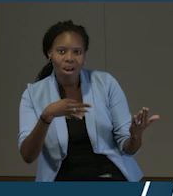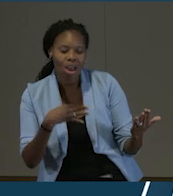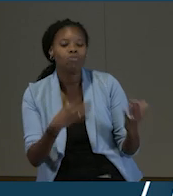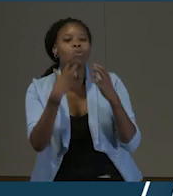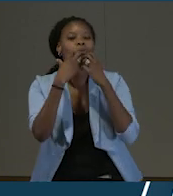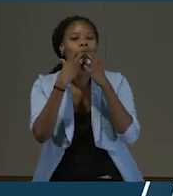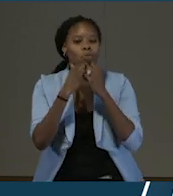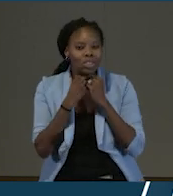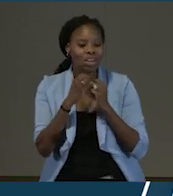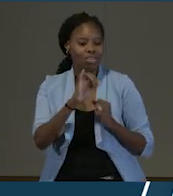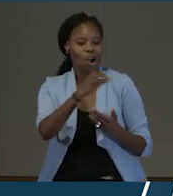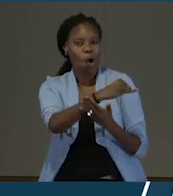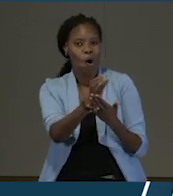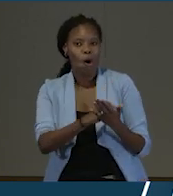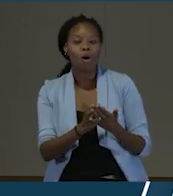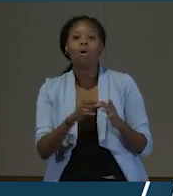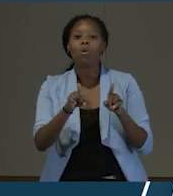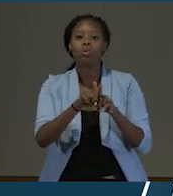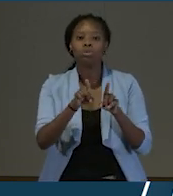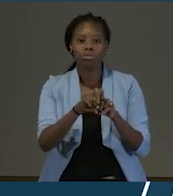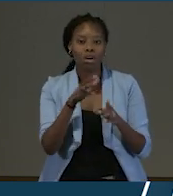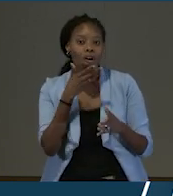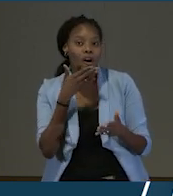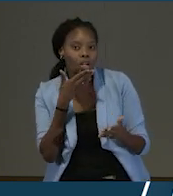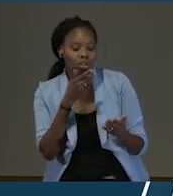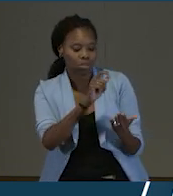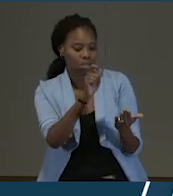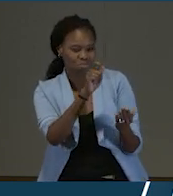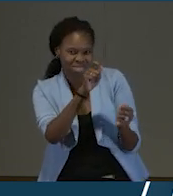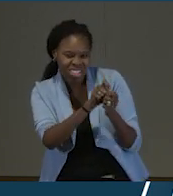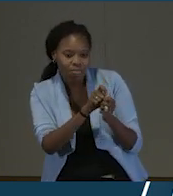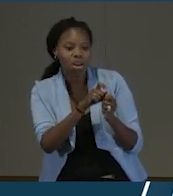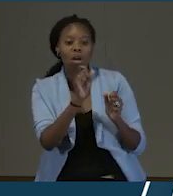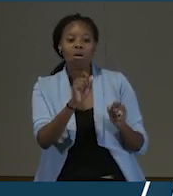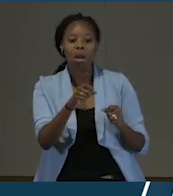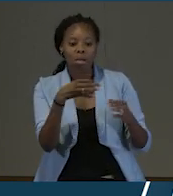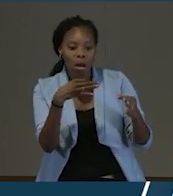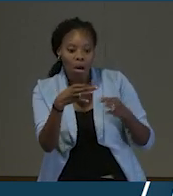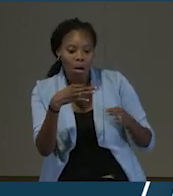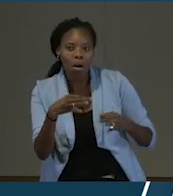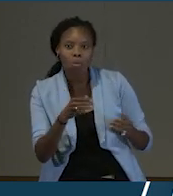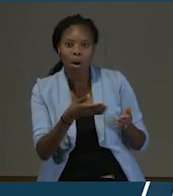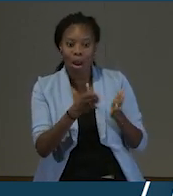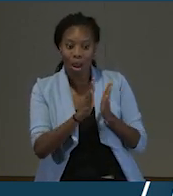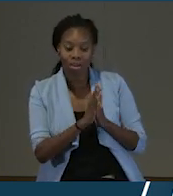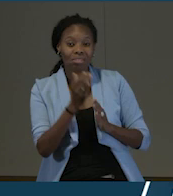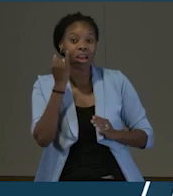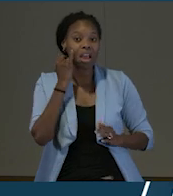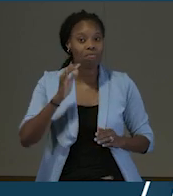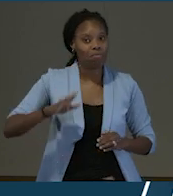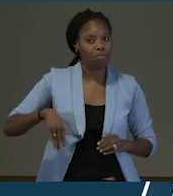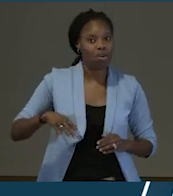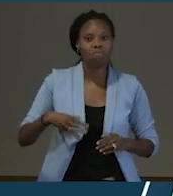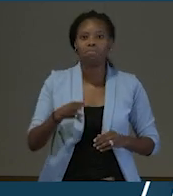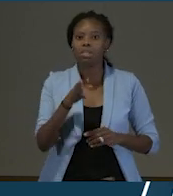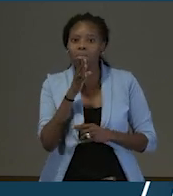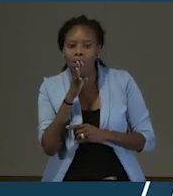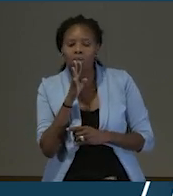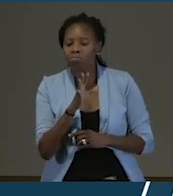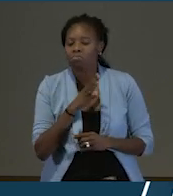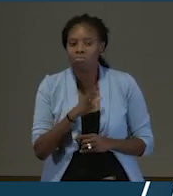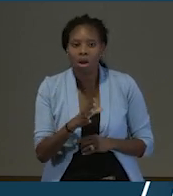Appreciate the art by pointing out the colors of their creativity. So if they're nonverbal, you can still point out the colors and how creative they were in their